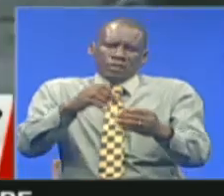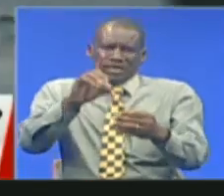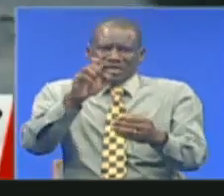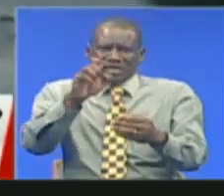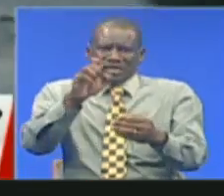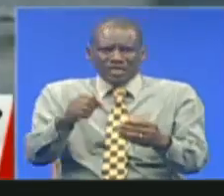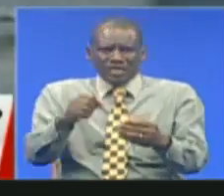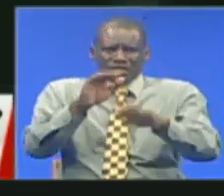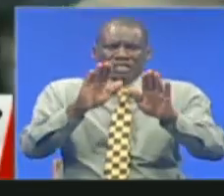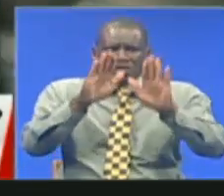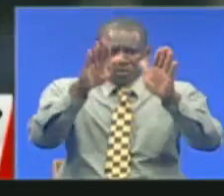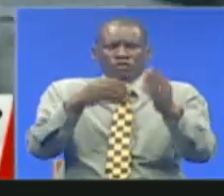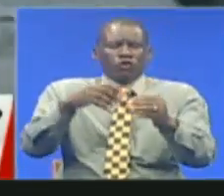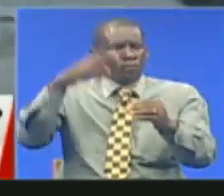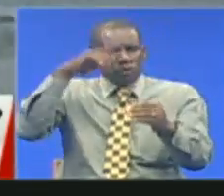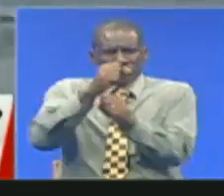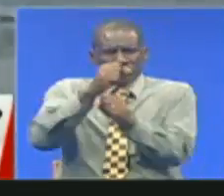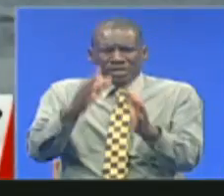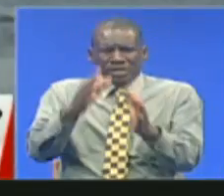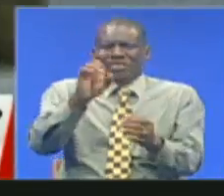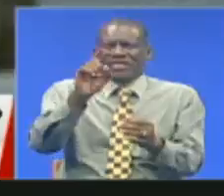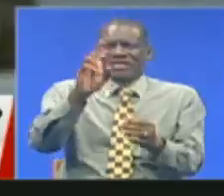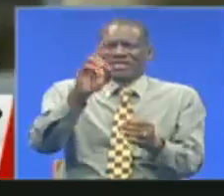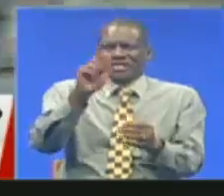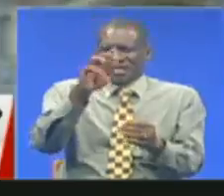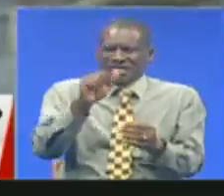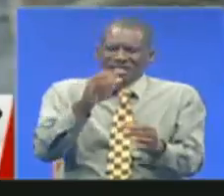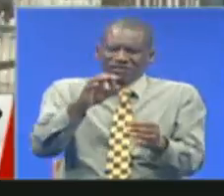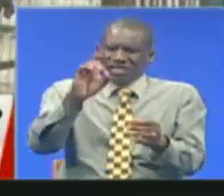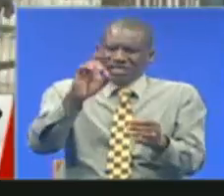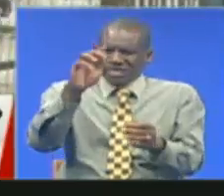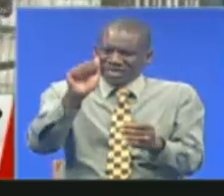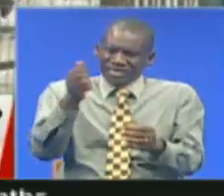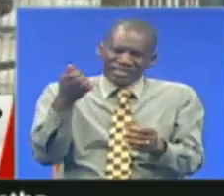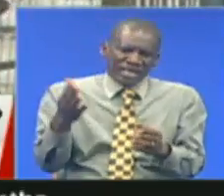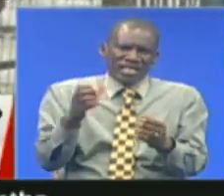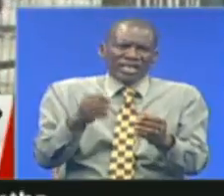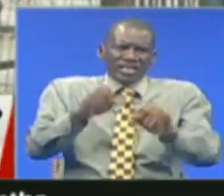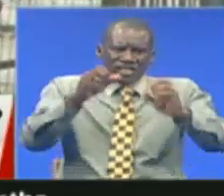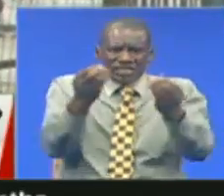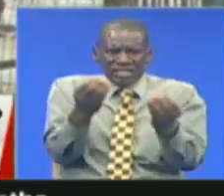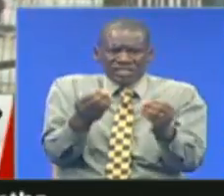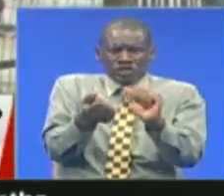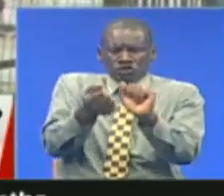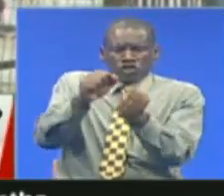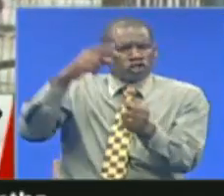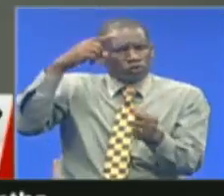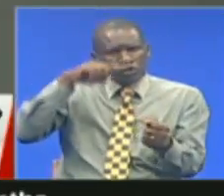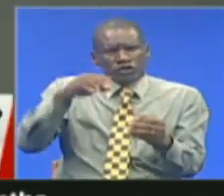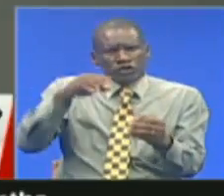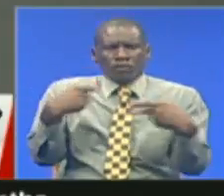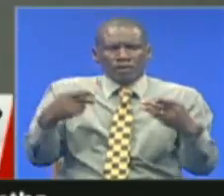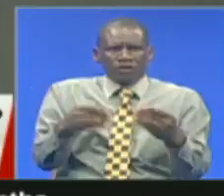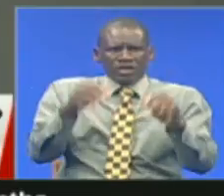The more insightful the data provided, the easier it is to effect policies that create positive change for citizens. Although we